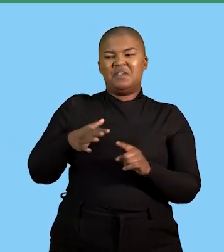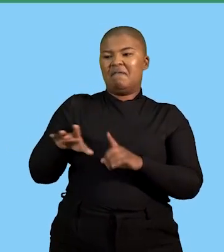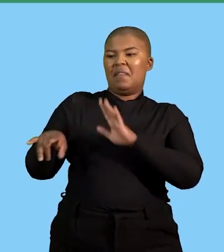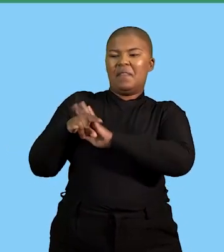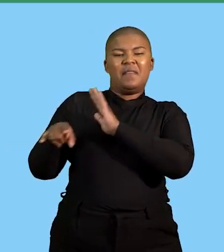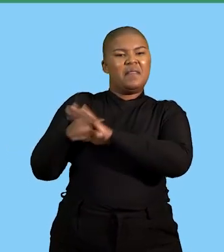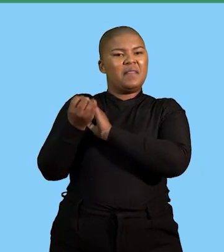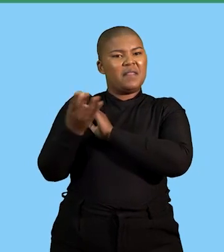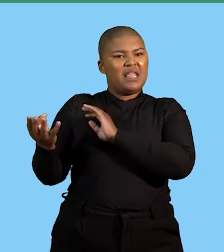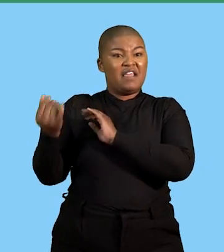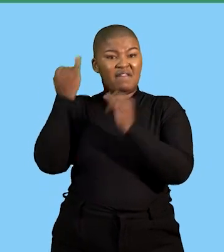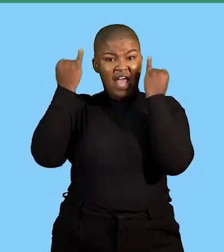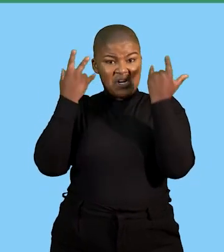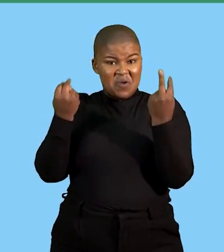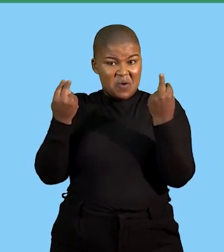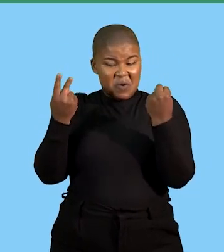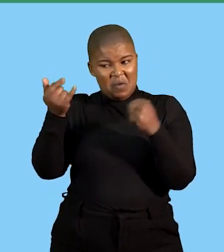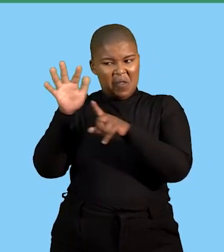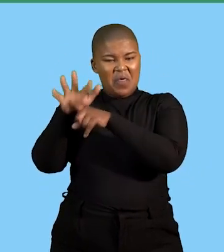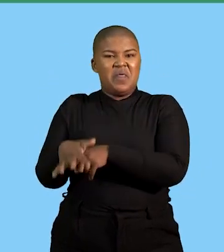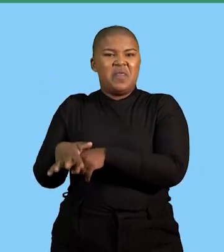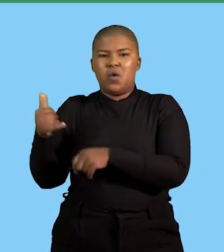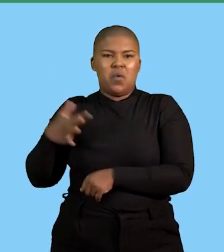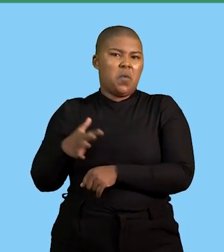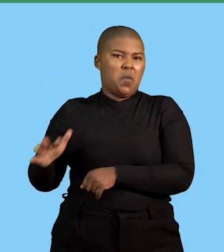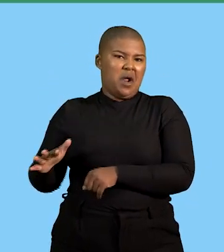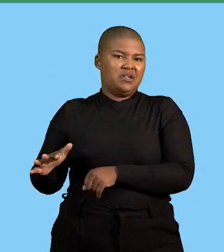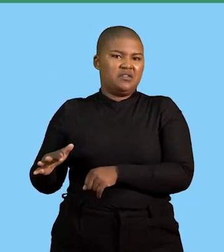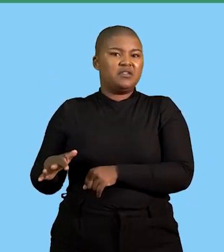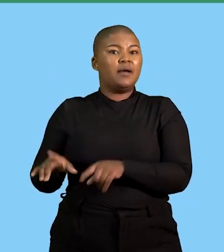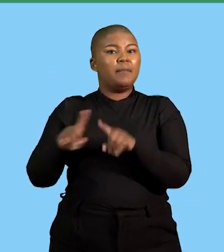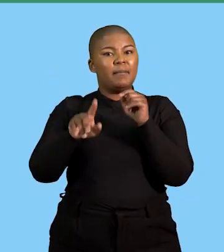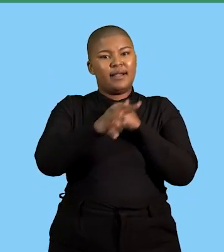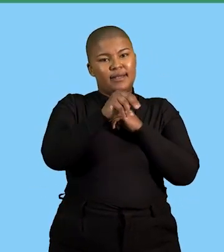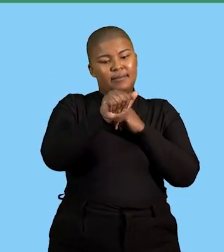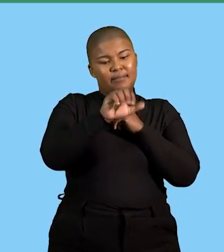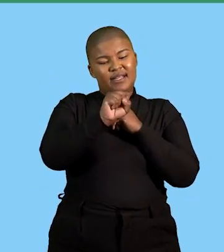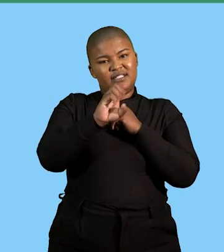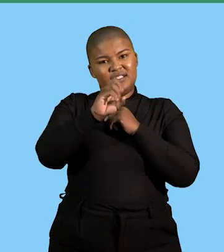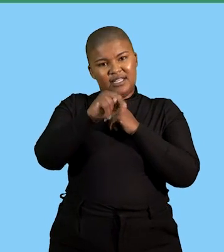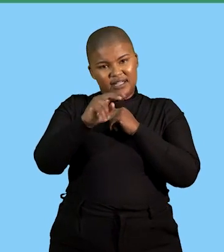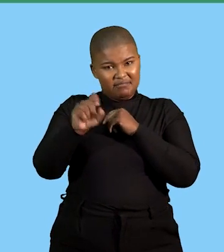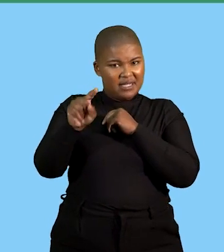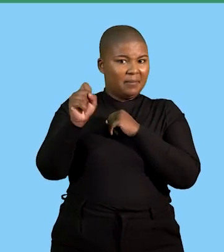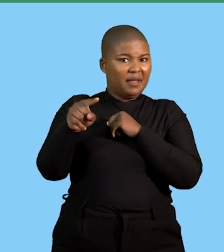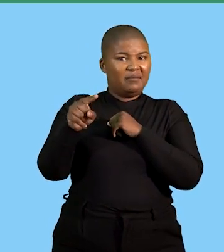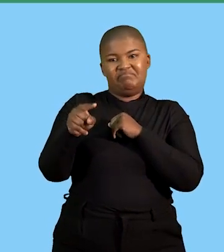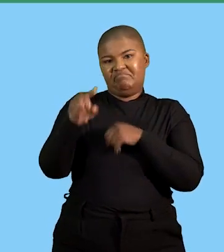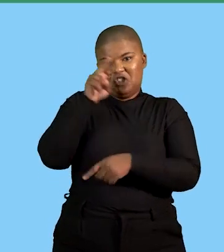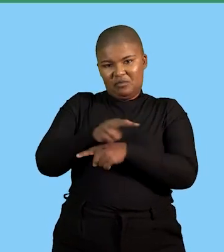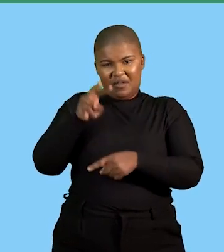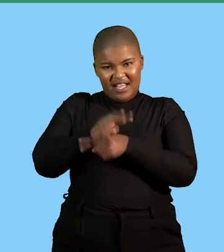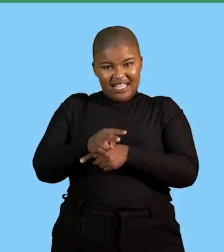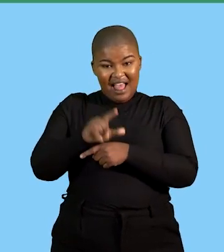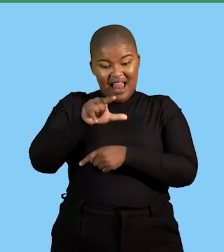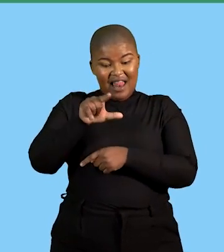the supervisor at Lihle Fashion Bags, fails to make decisions on time. Then we have the first